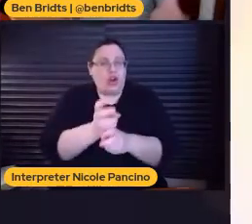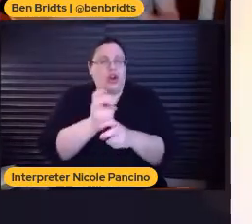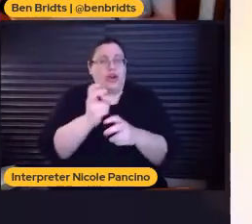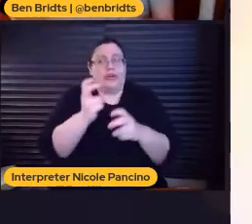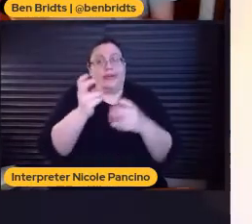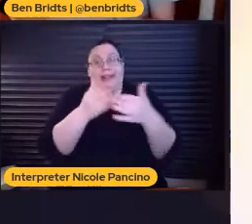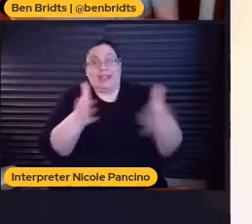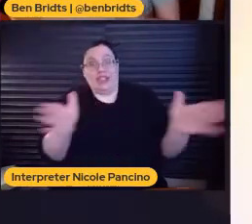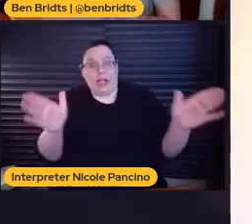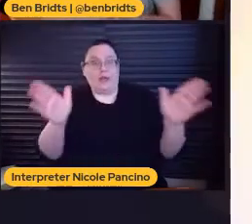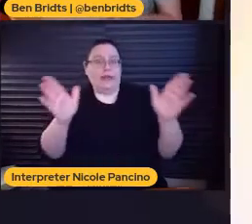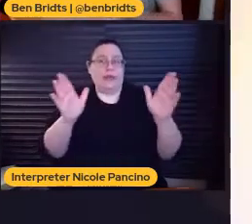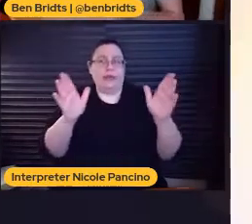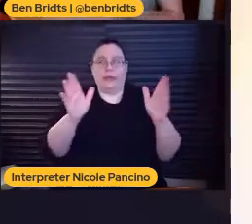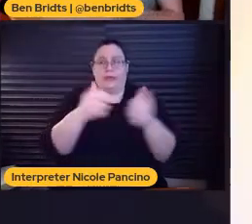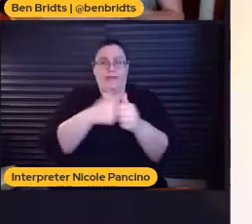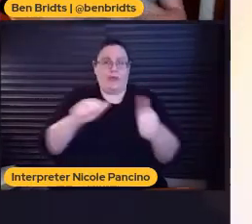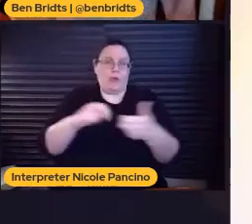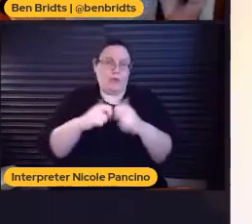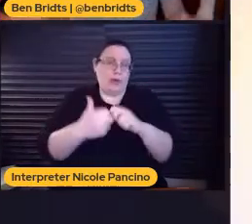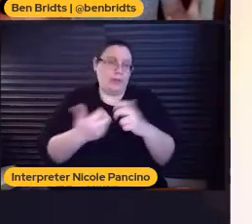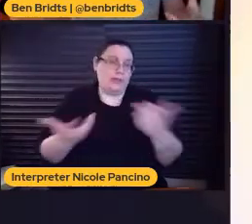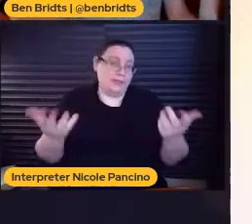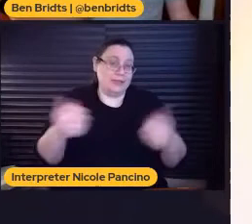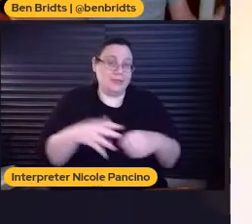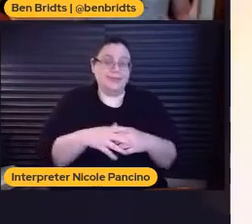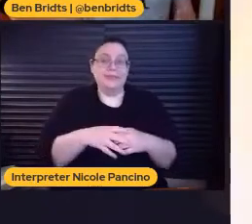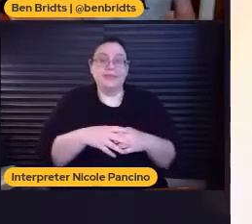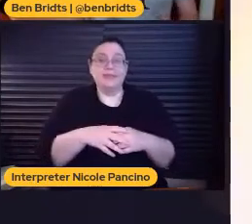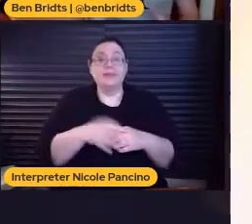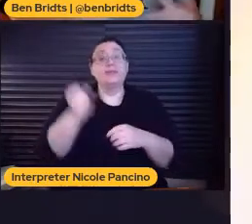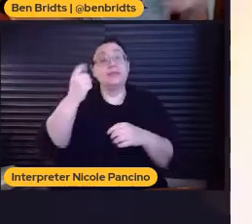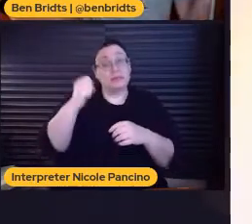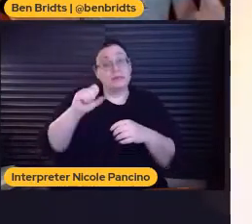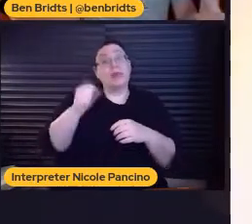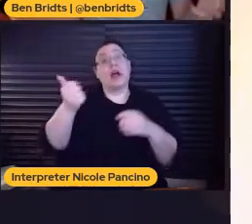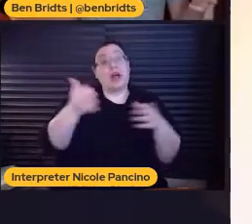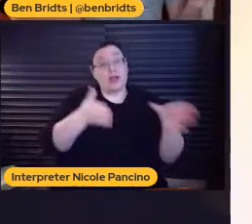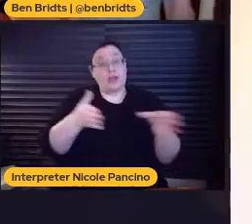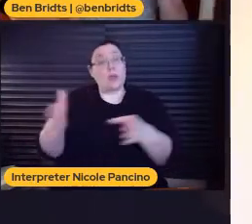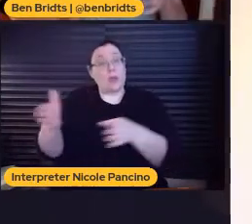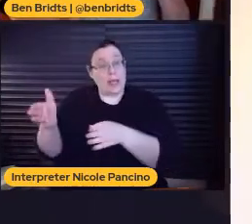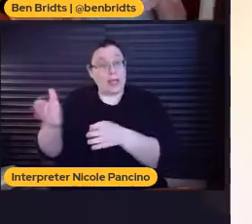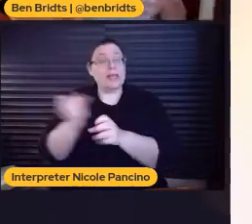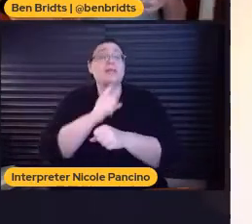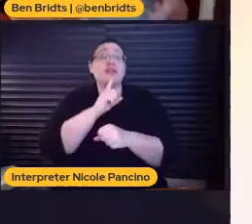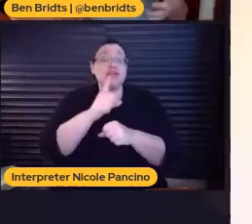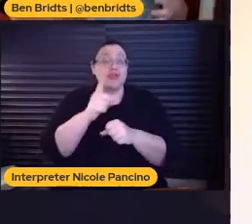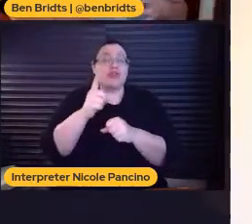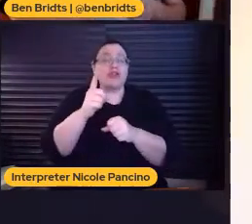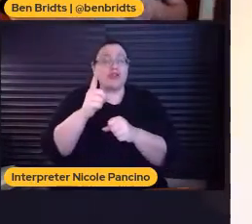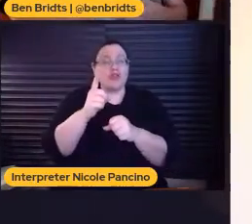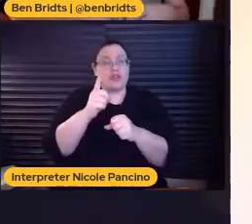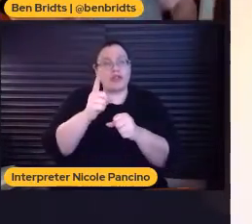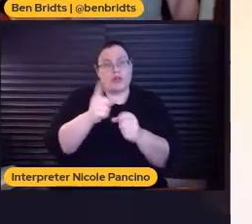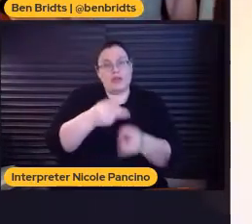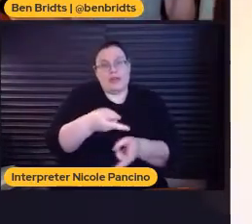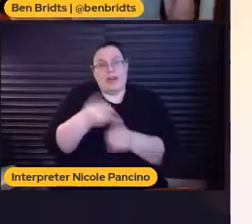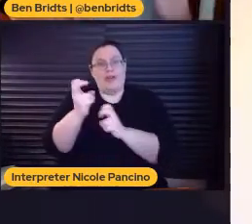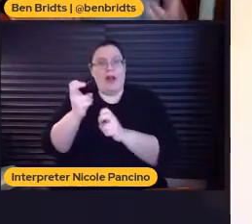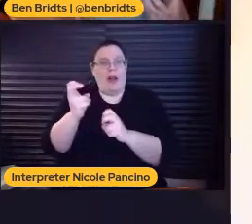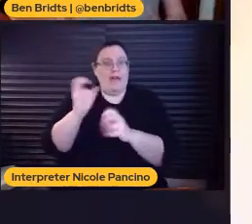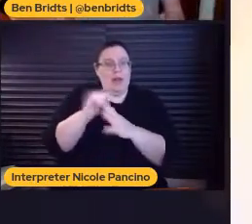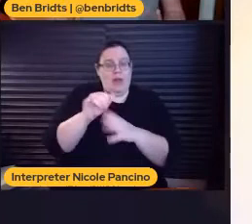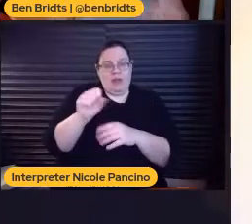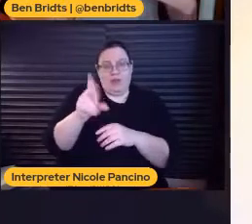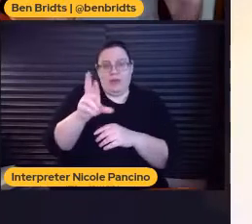not run into problems. There are some other ways to make sure that you have the right configuration inside your resources